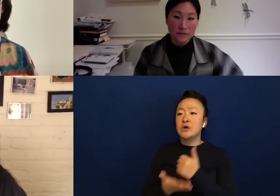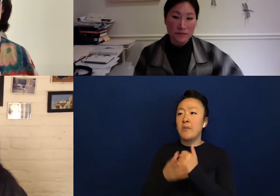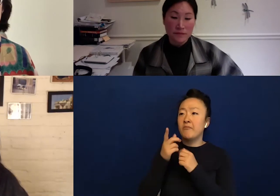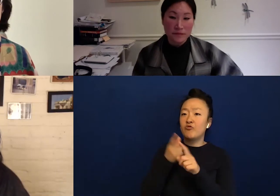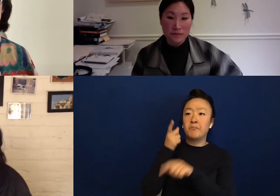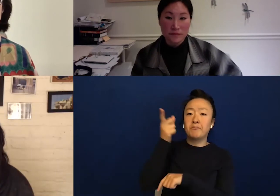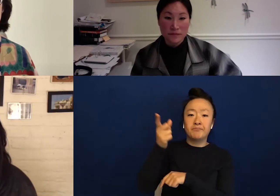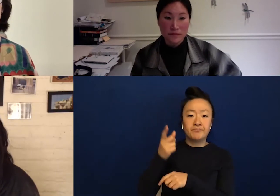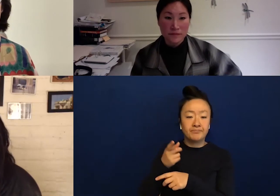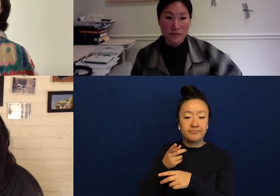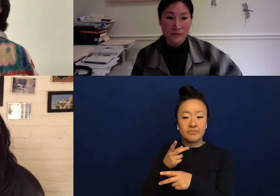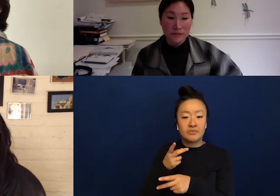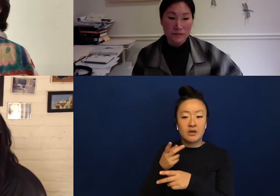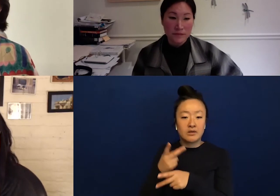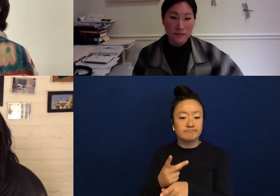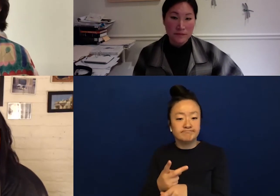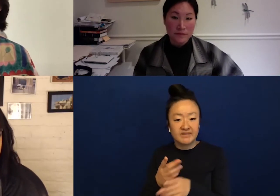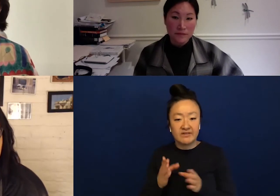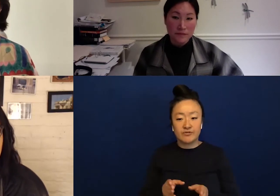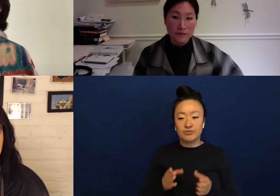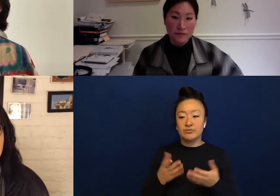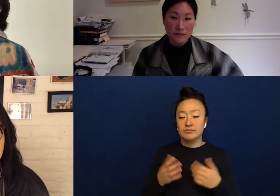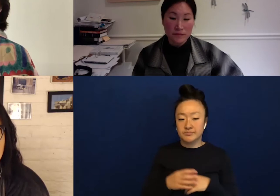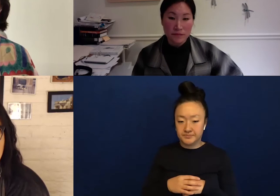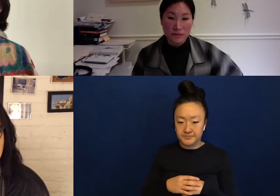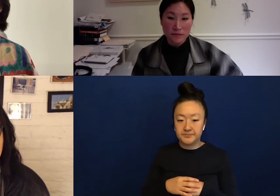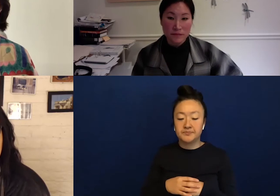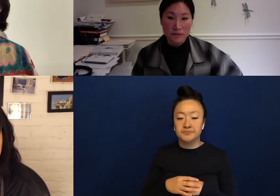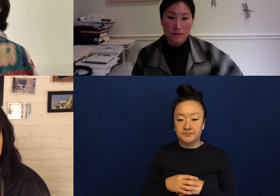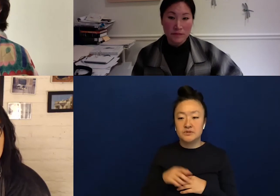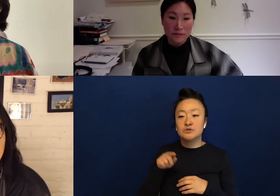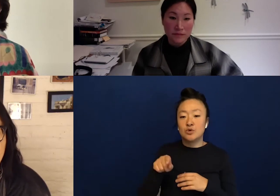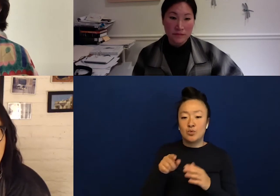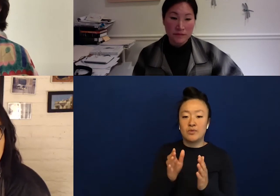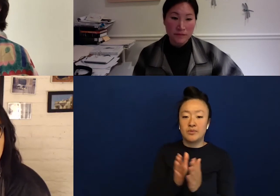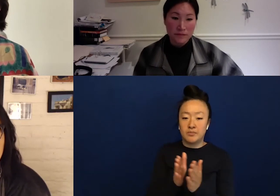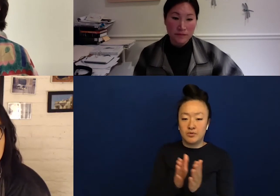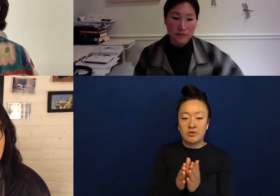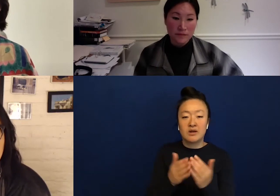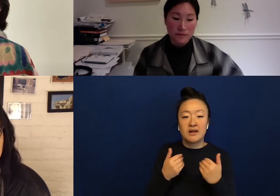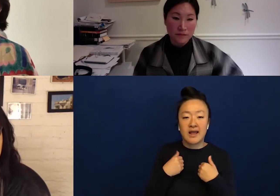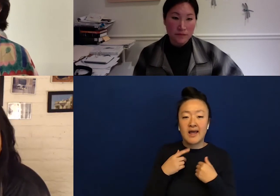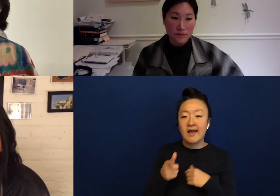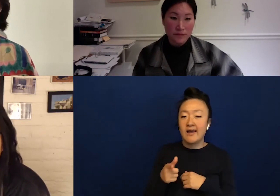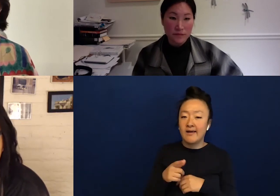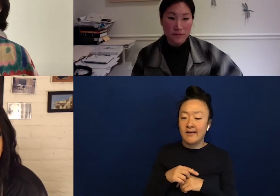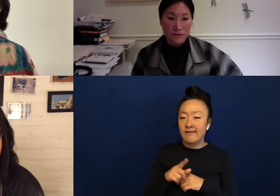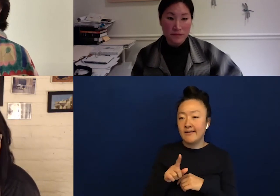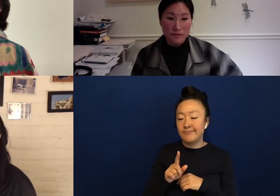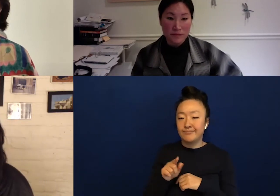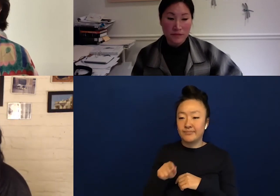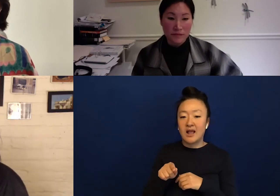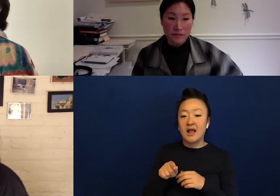a caregiver. Uh, in that in the book, there's a wry comment about a mnemonic that